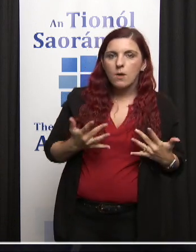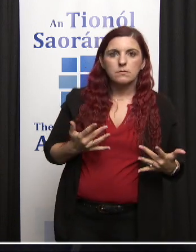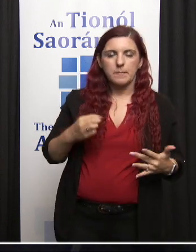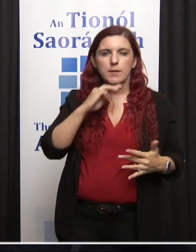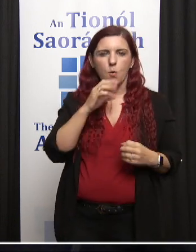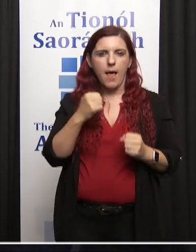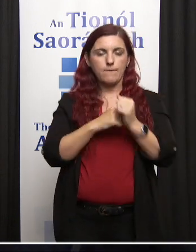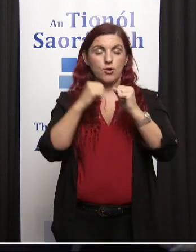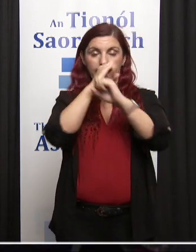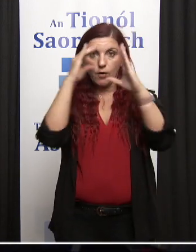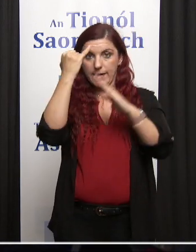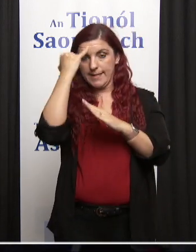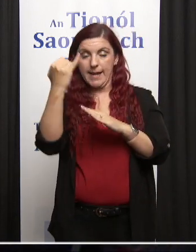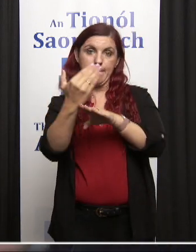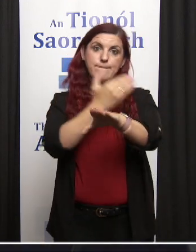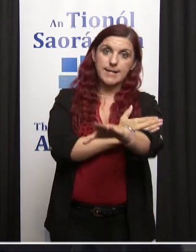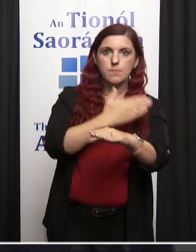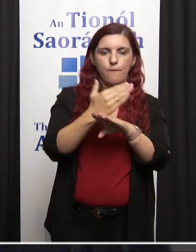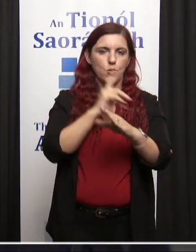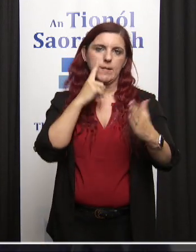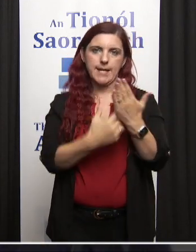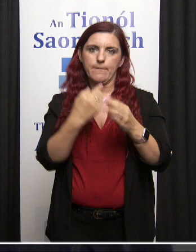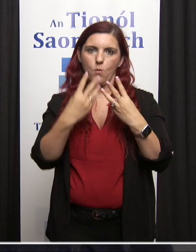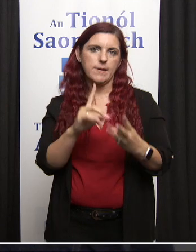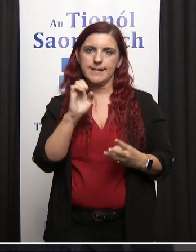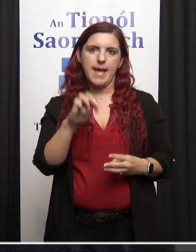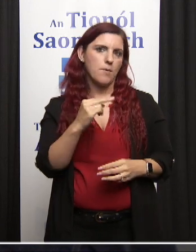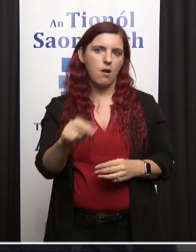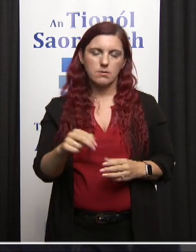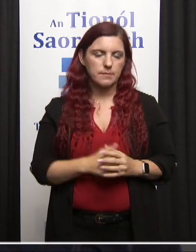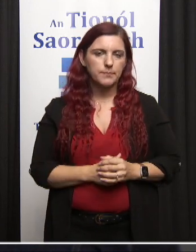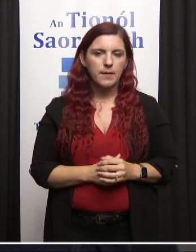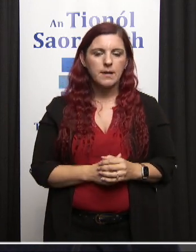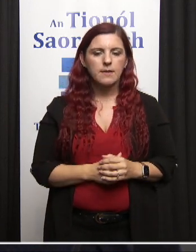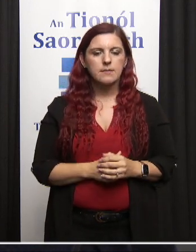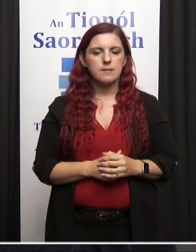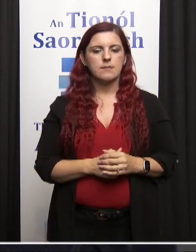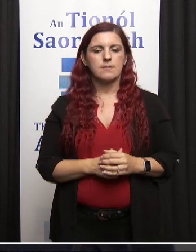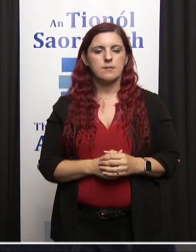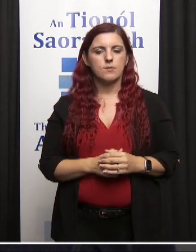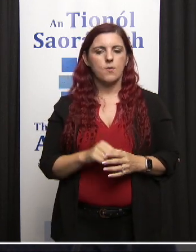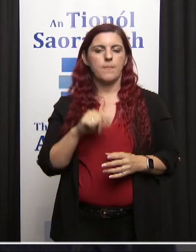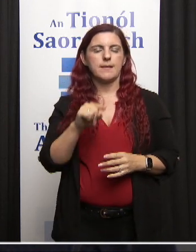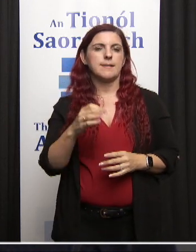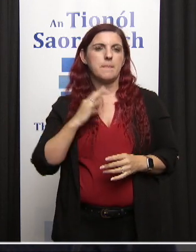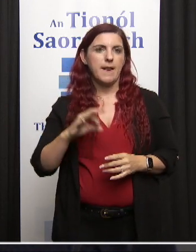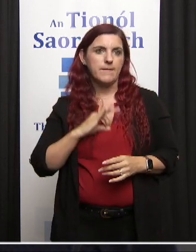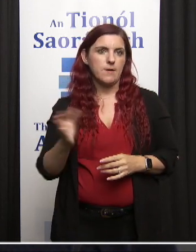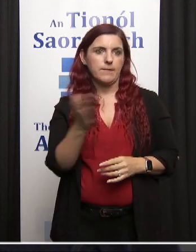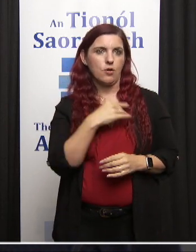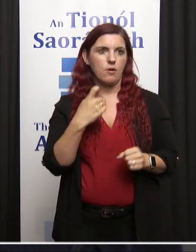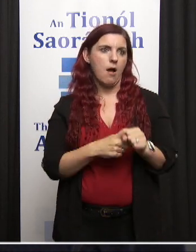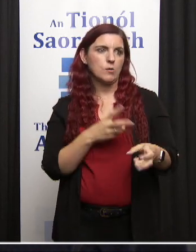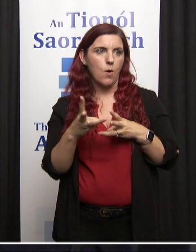and the powers, and you will have greater information in relation to what this person could or couldn't do. So this is the benefit of all the hard work that you're doing right